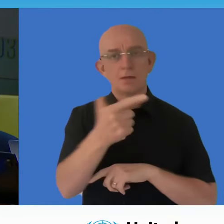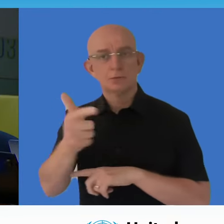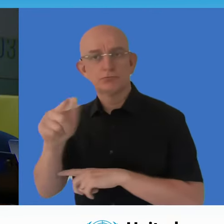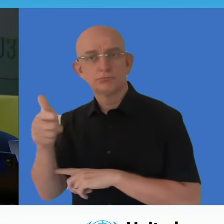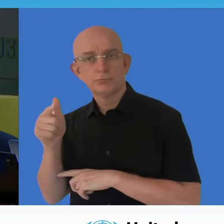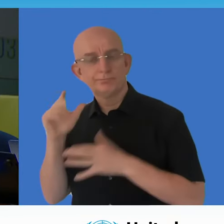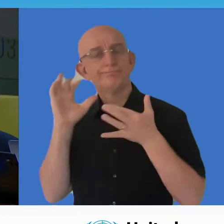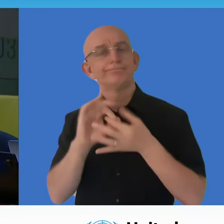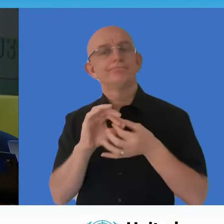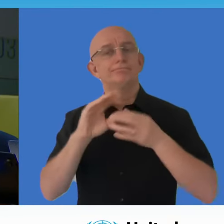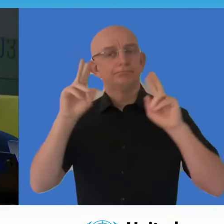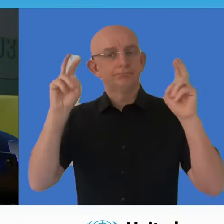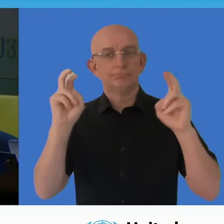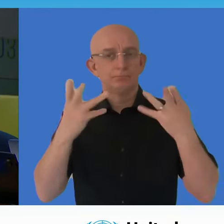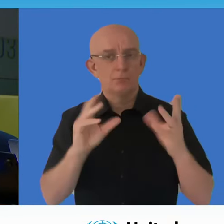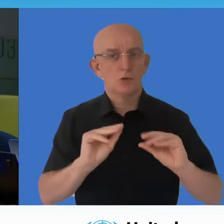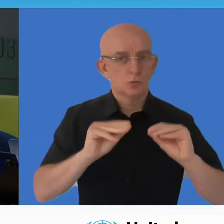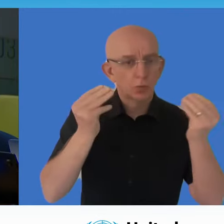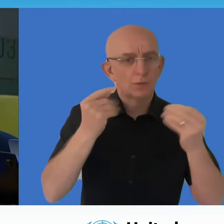innovation.